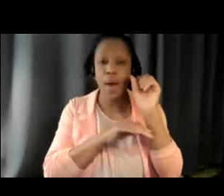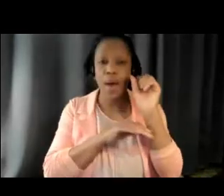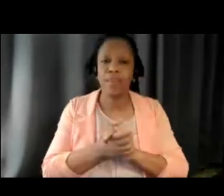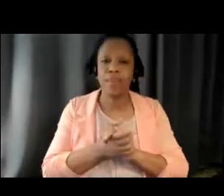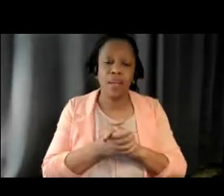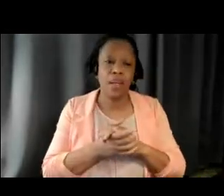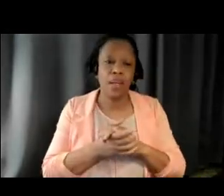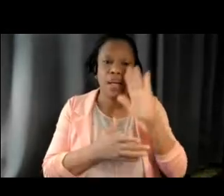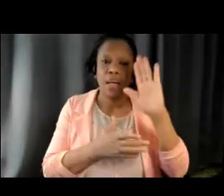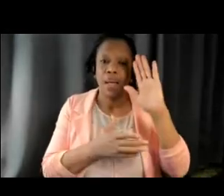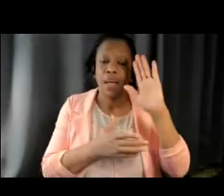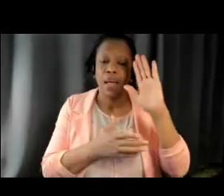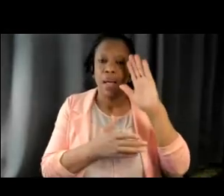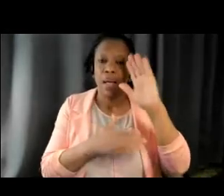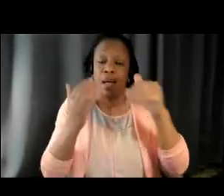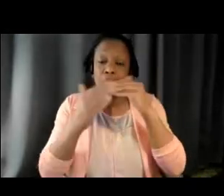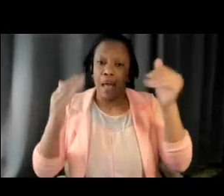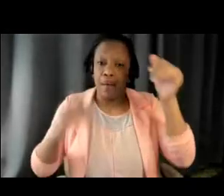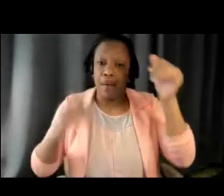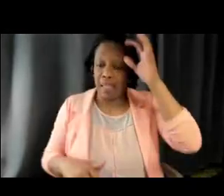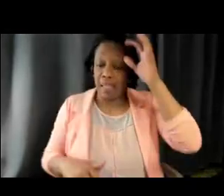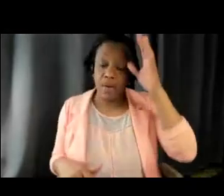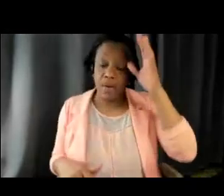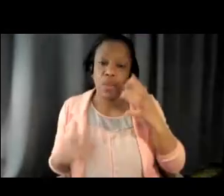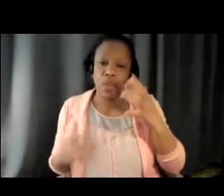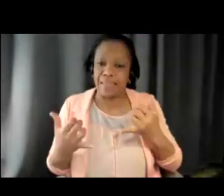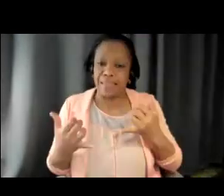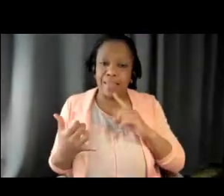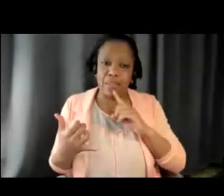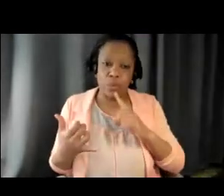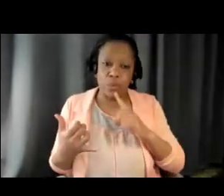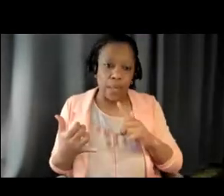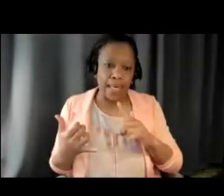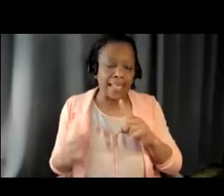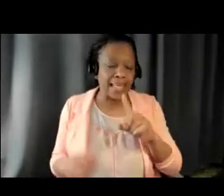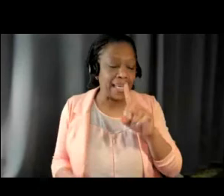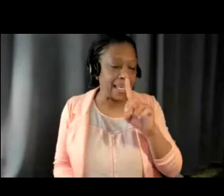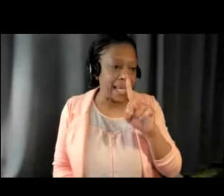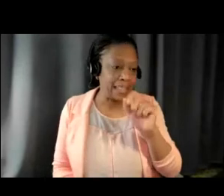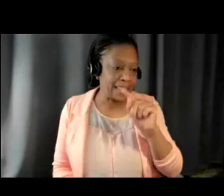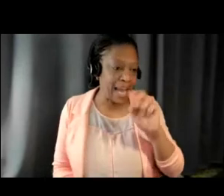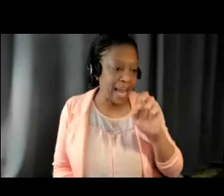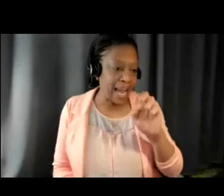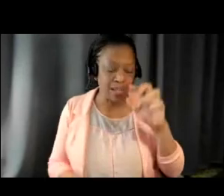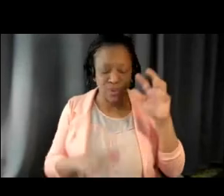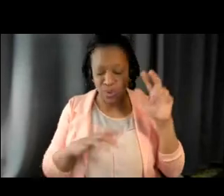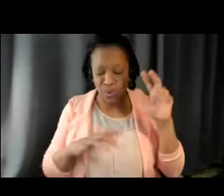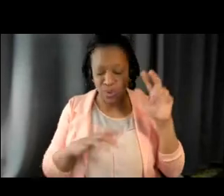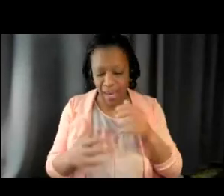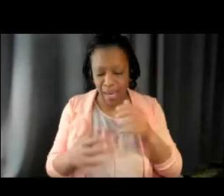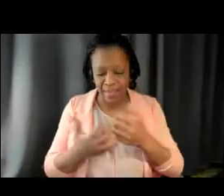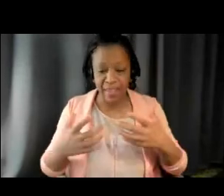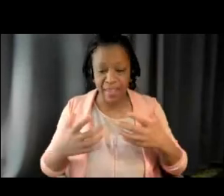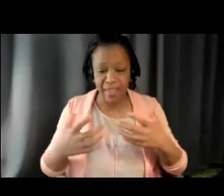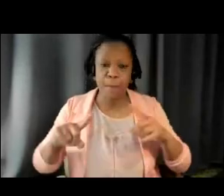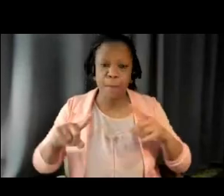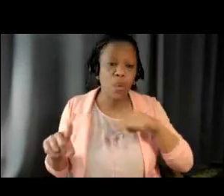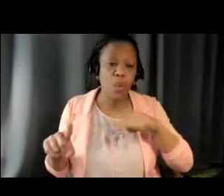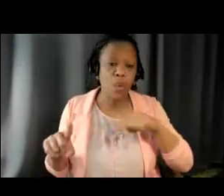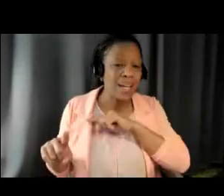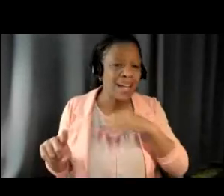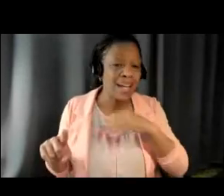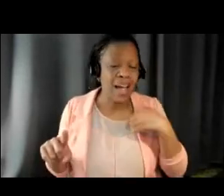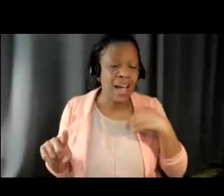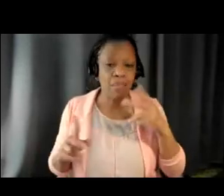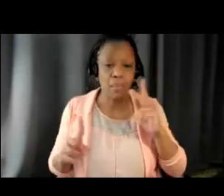Heavenly Father, today has been a day, snowing and everything, but we had people to invite us